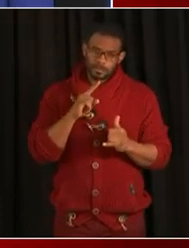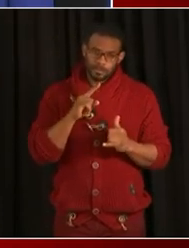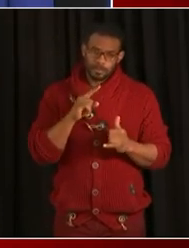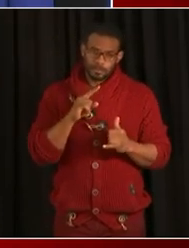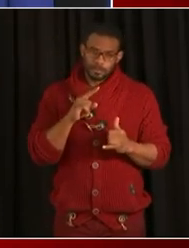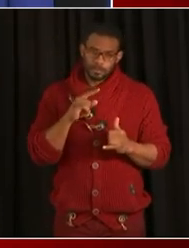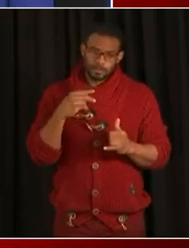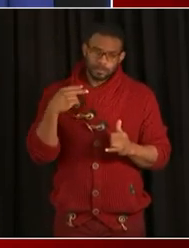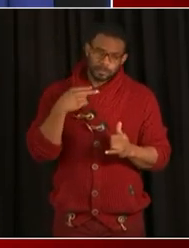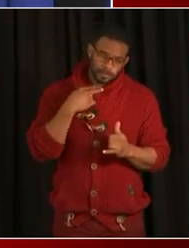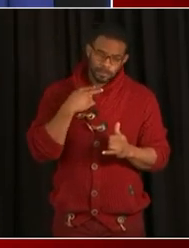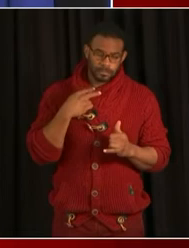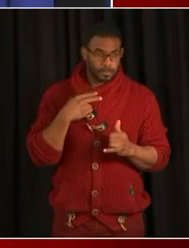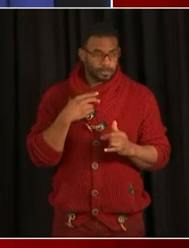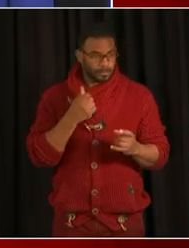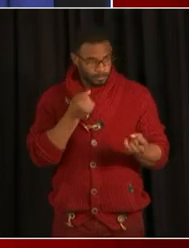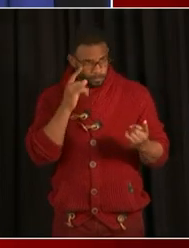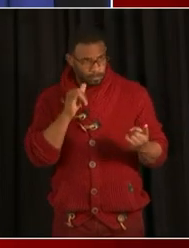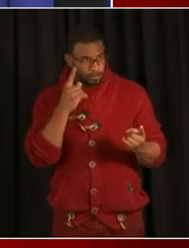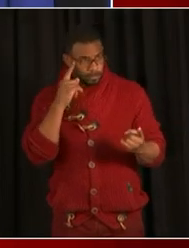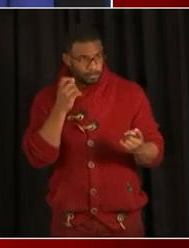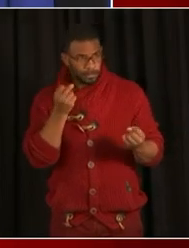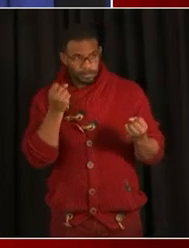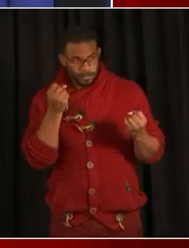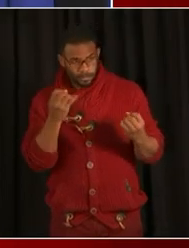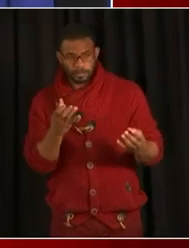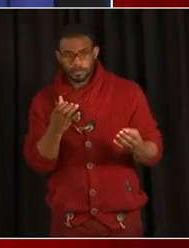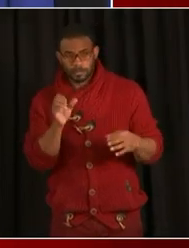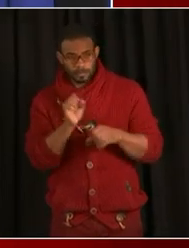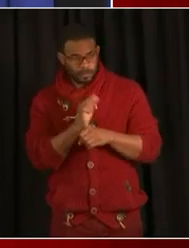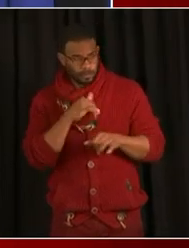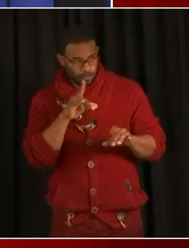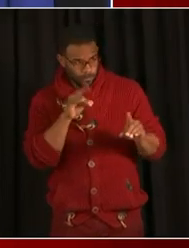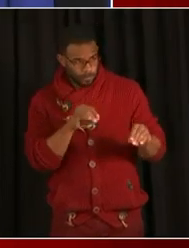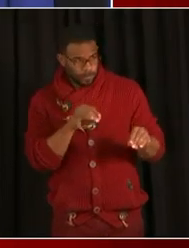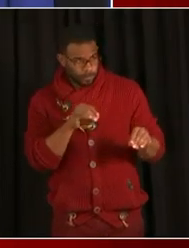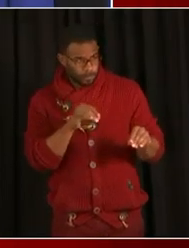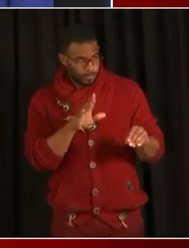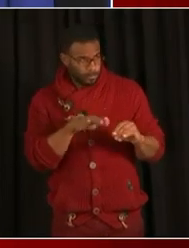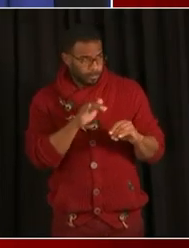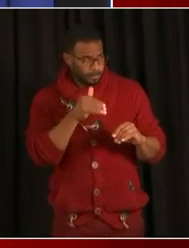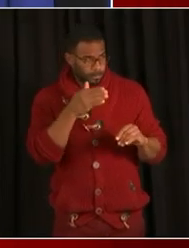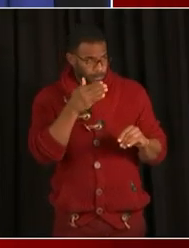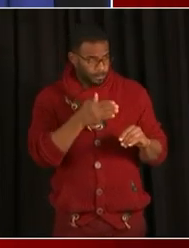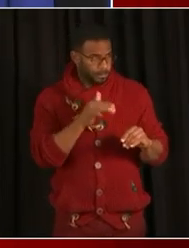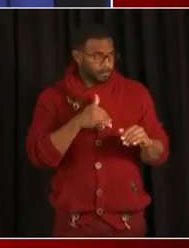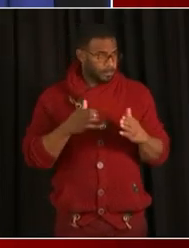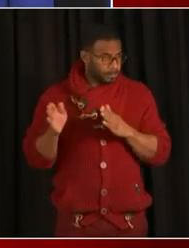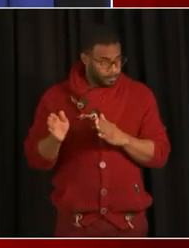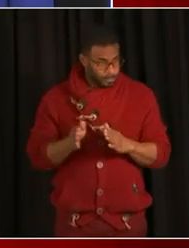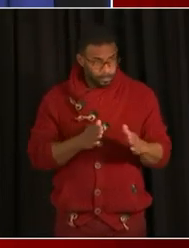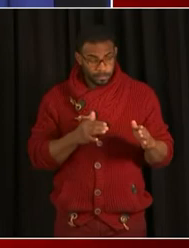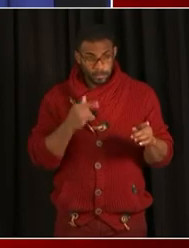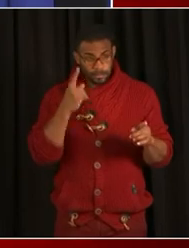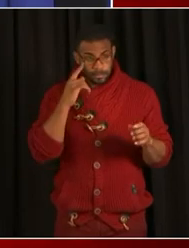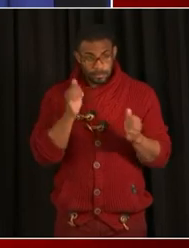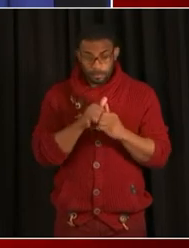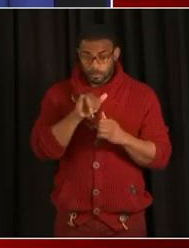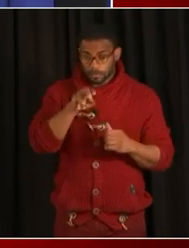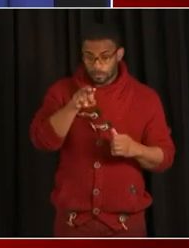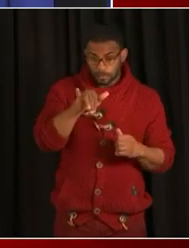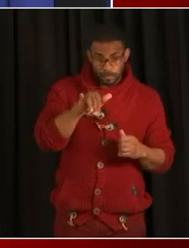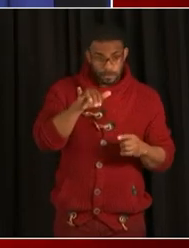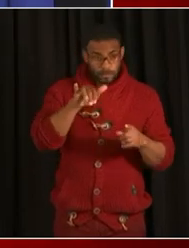cashing out. Absolutely. I understand that. And I think there's a lot of work we can do on that front as we plan. I think